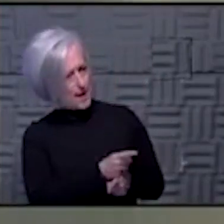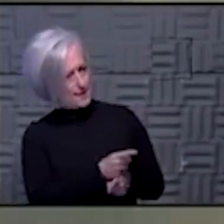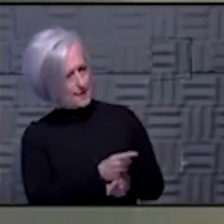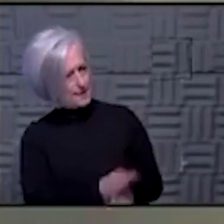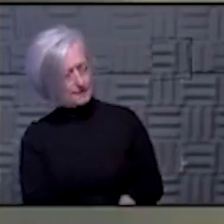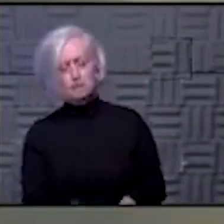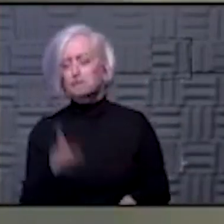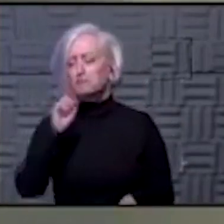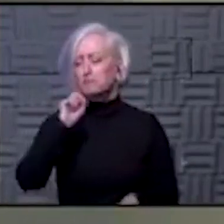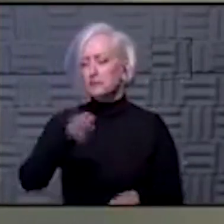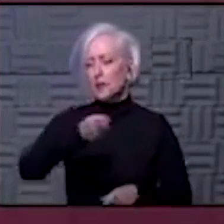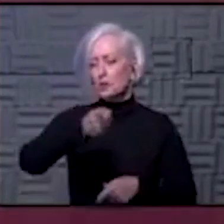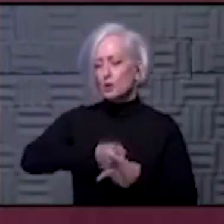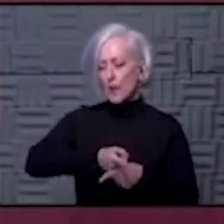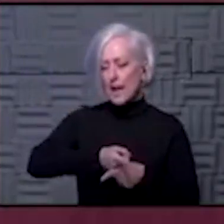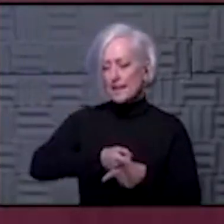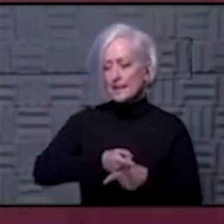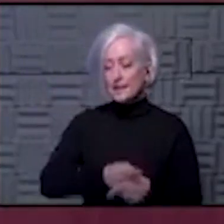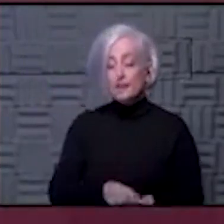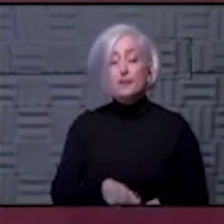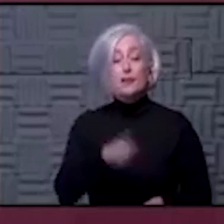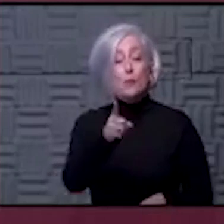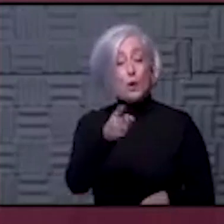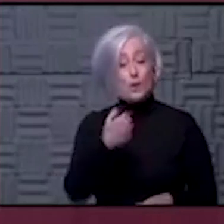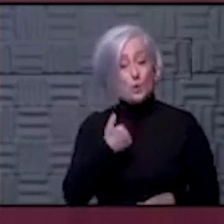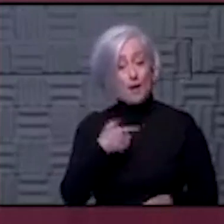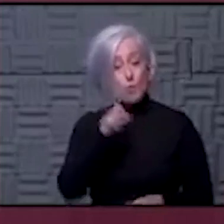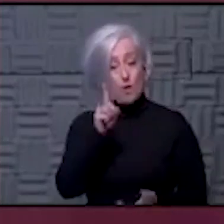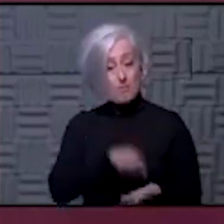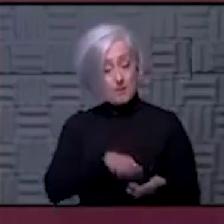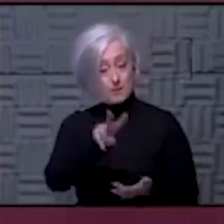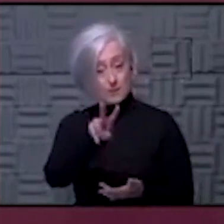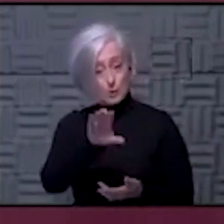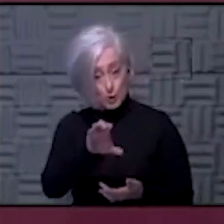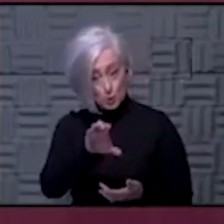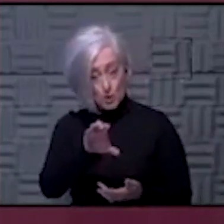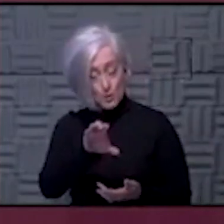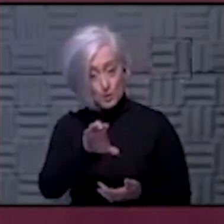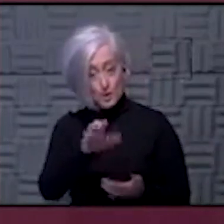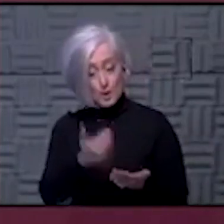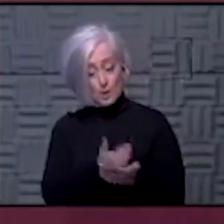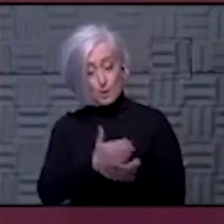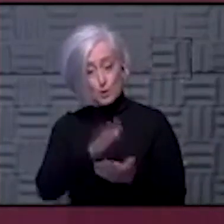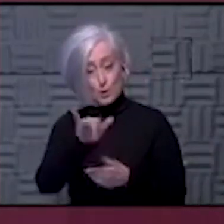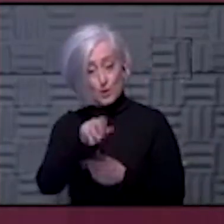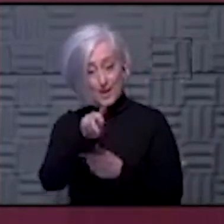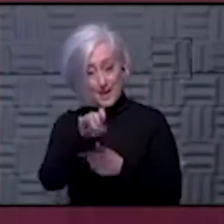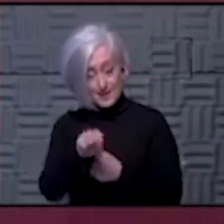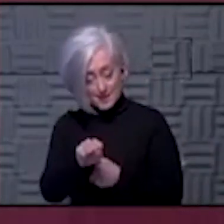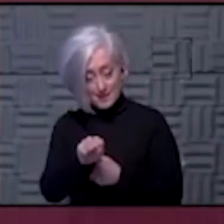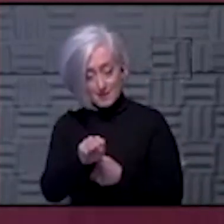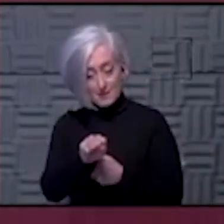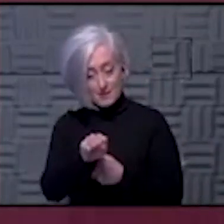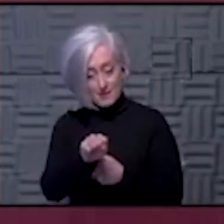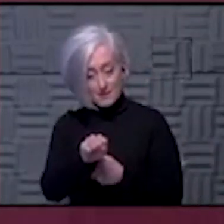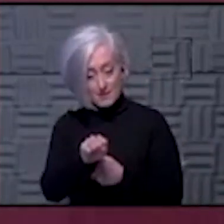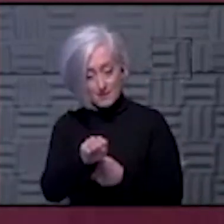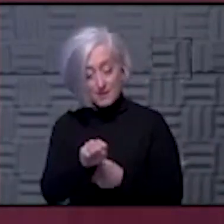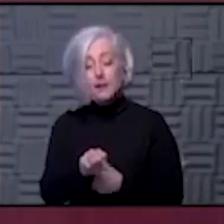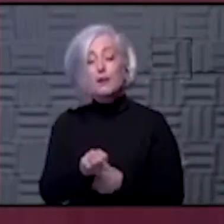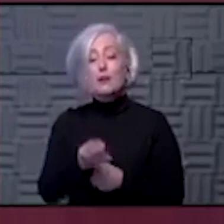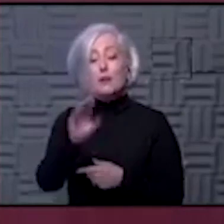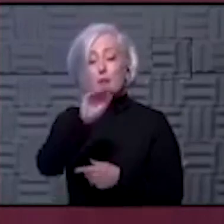right. Yeah. Mm-hmm. When you're at 1,200, and that's the number, then what happens is the rate of